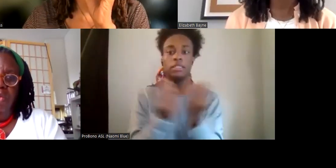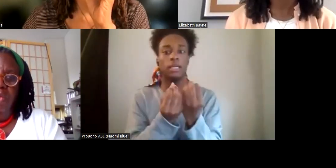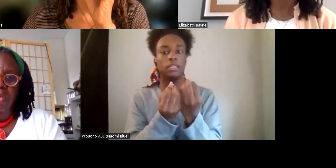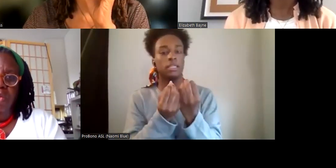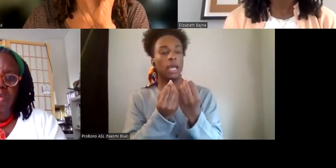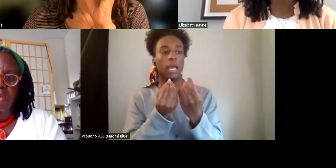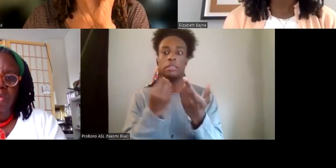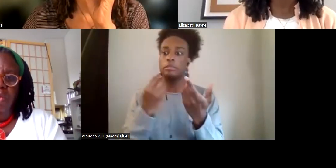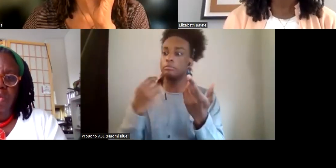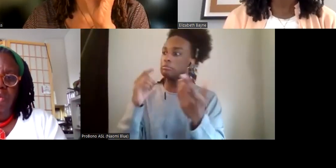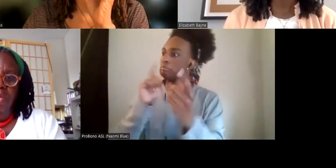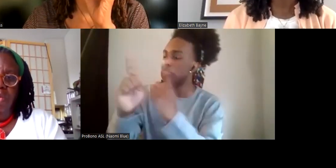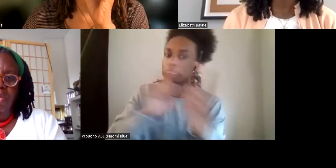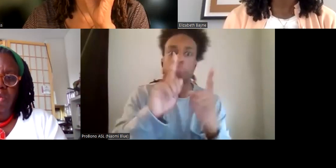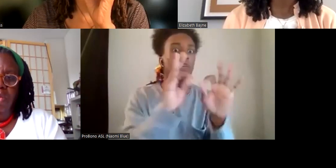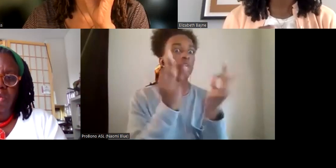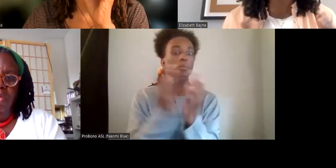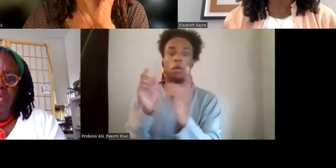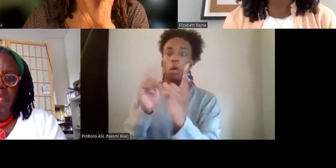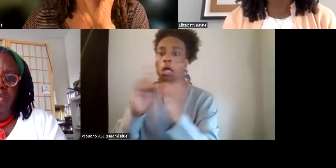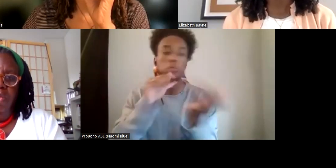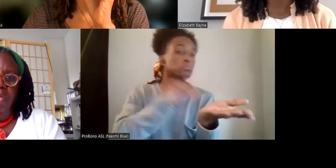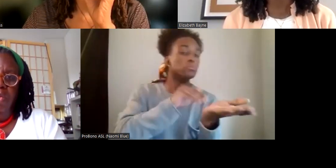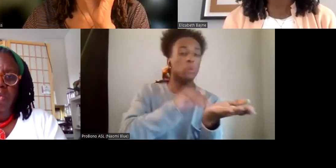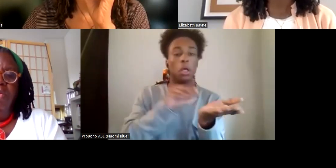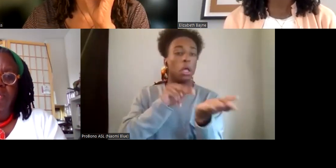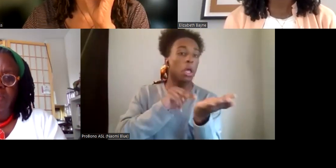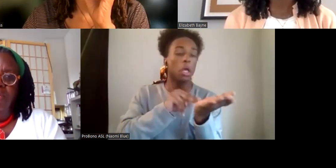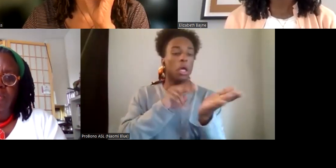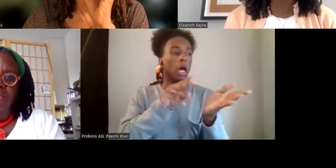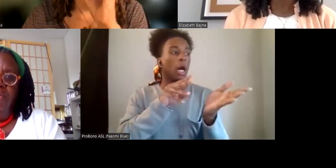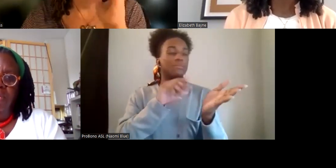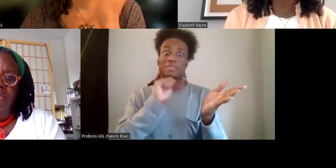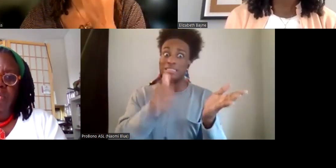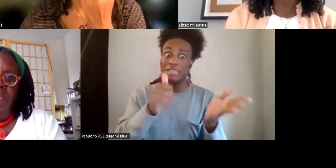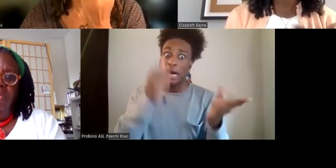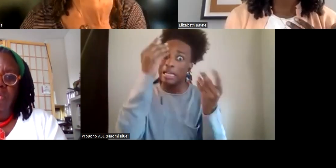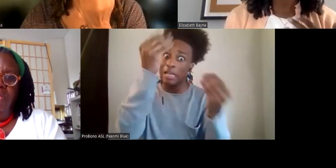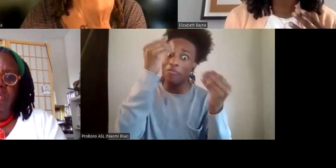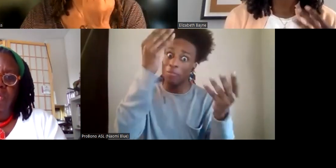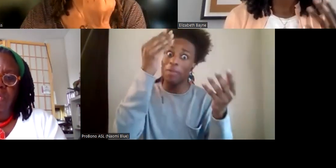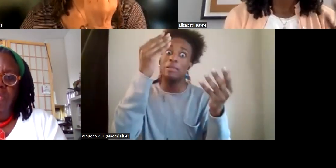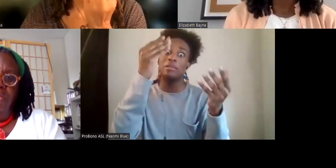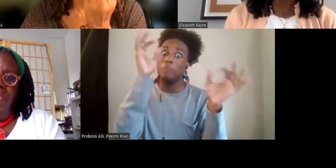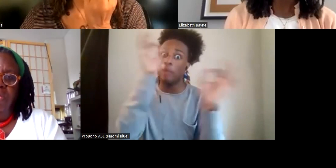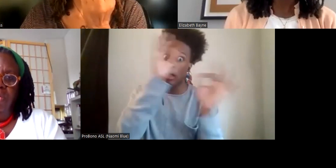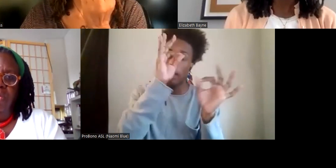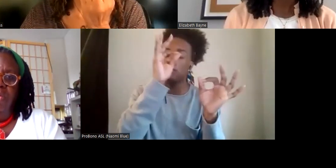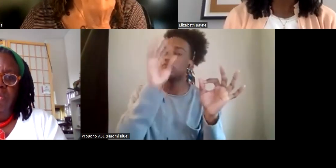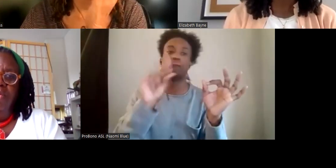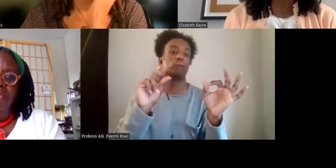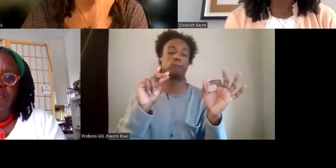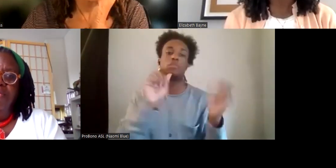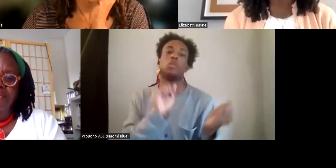families, I learned that it wasn't a lack of information that was creating this gap. It was the way that they were being treated